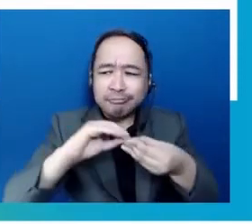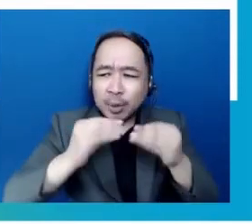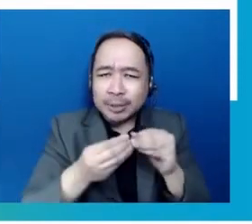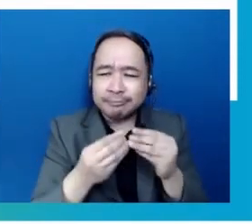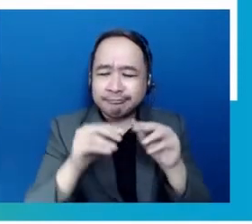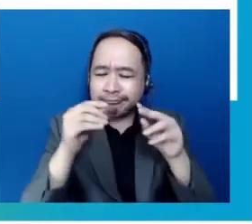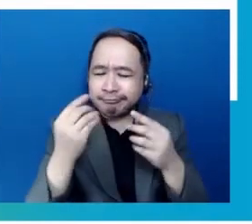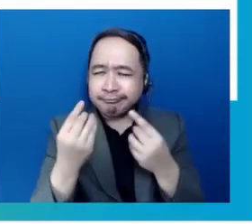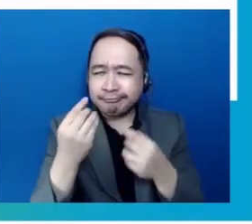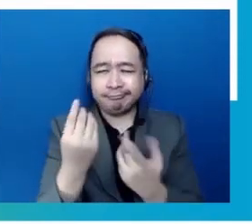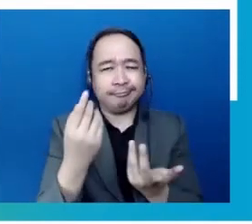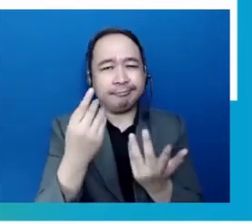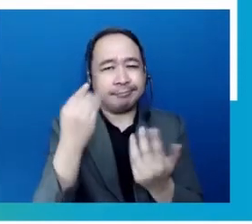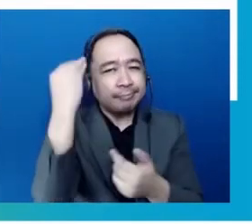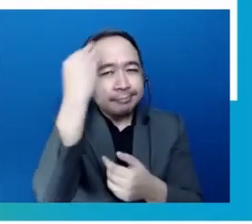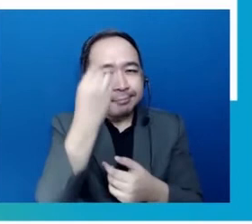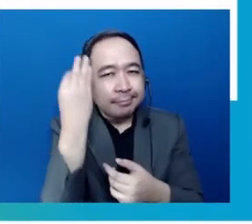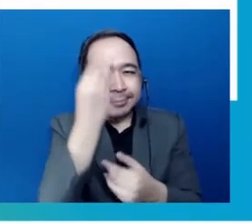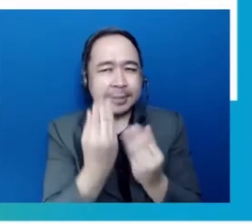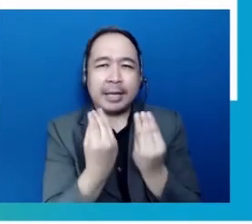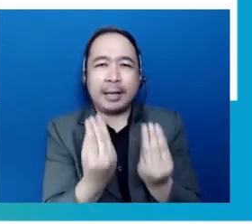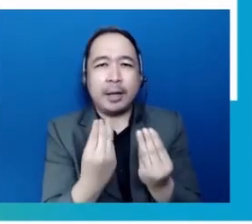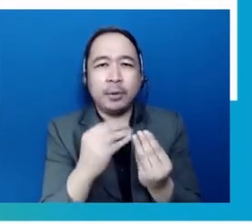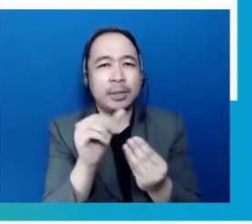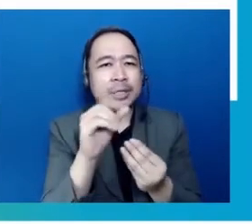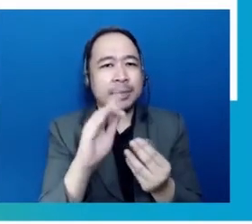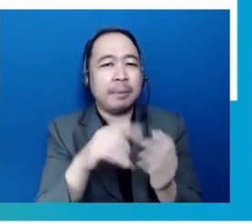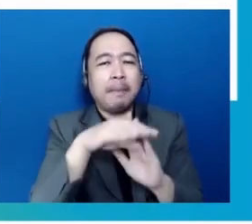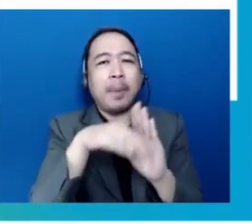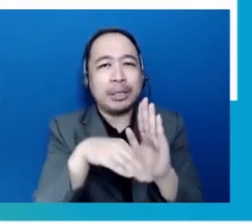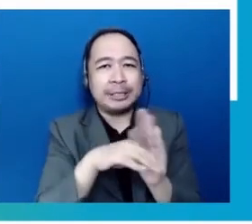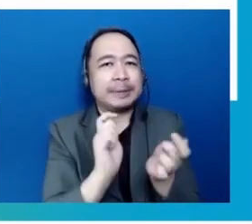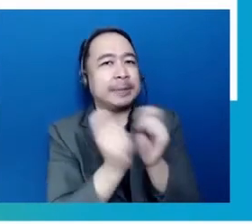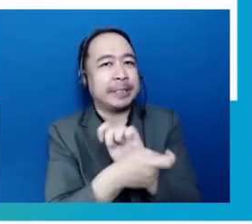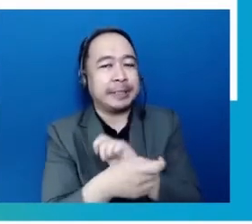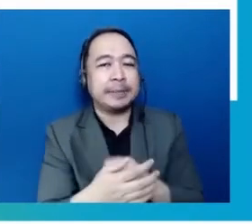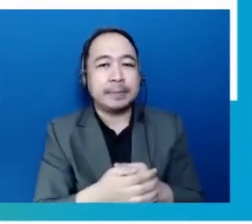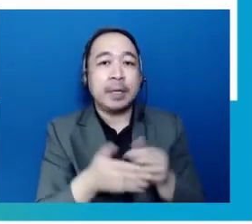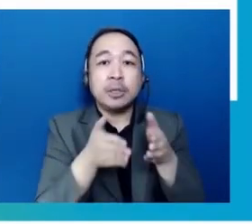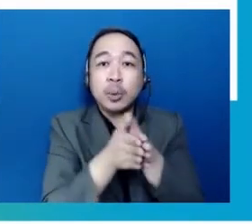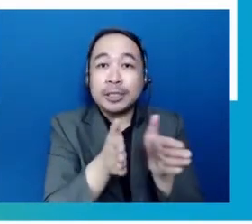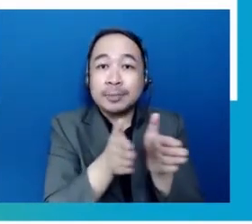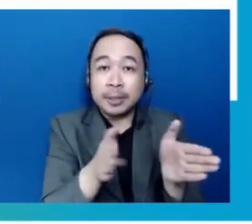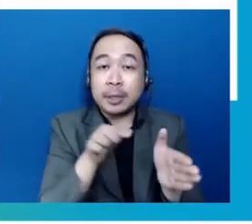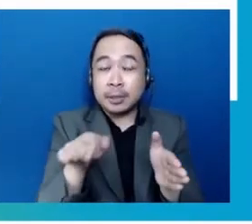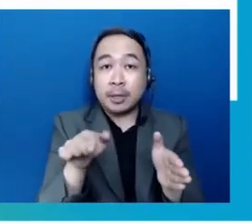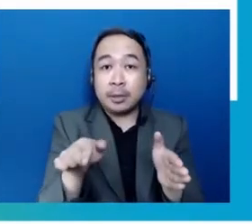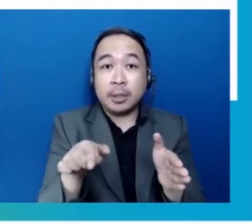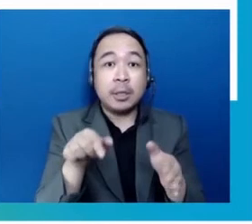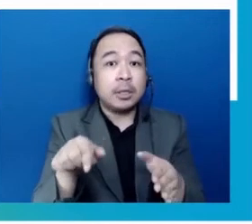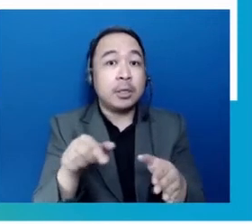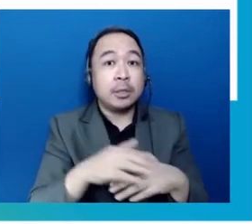ADB's new energy policy, which I mentioned. As I have indicated earlier, ADB is developing